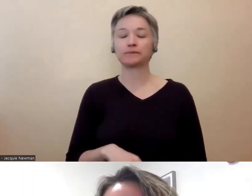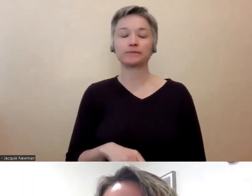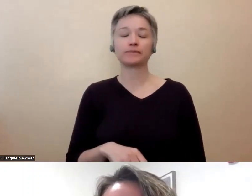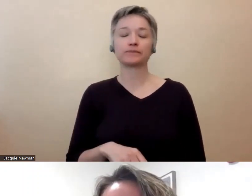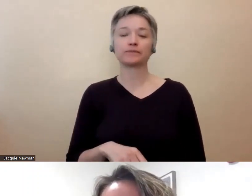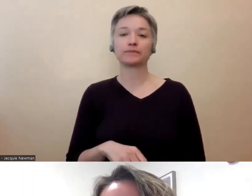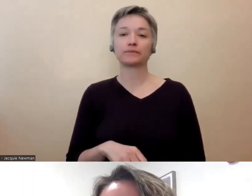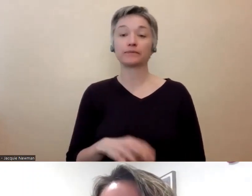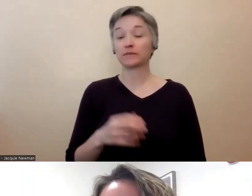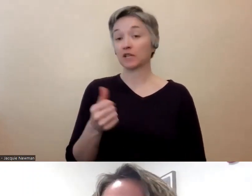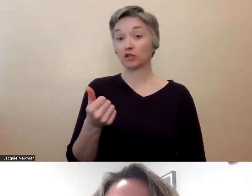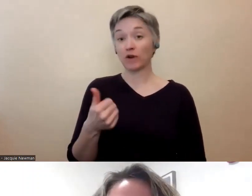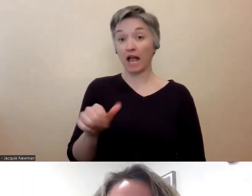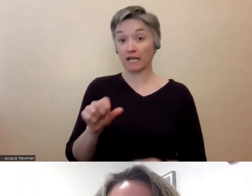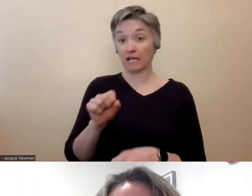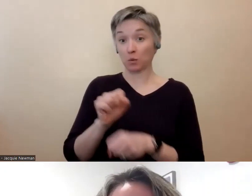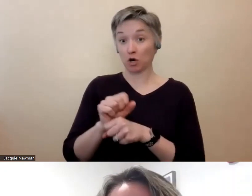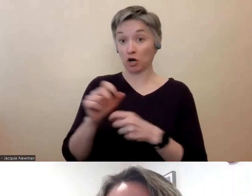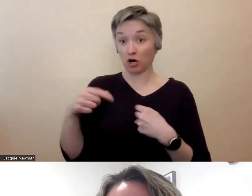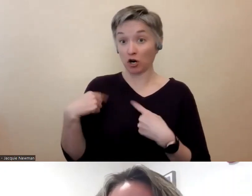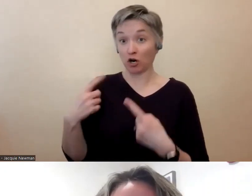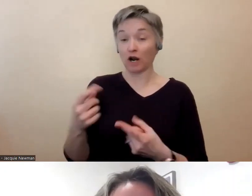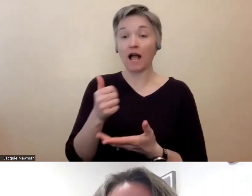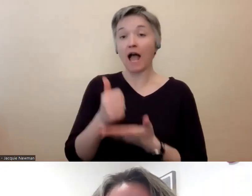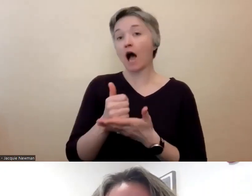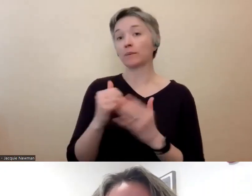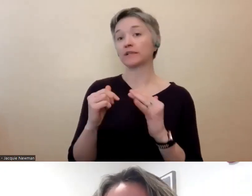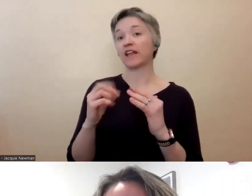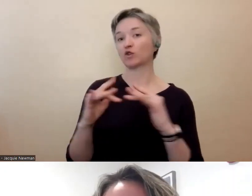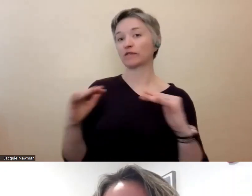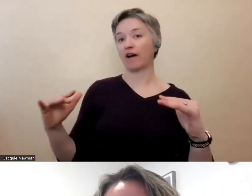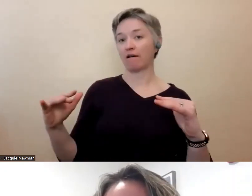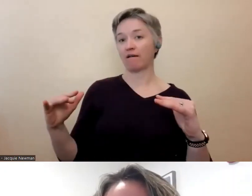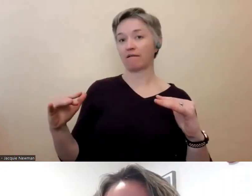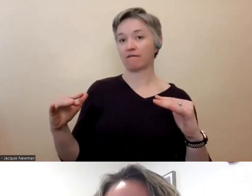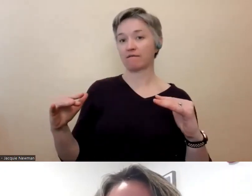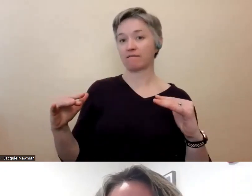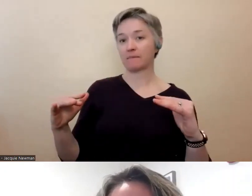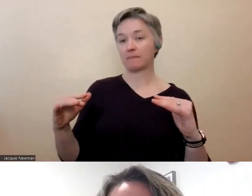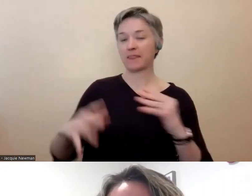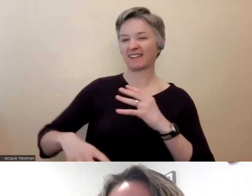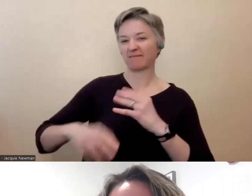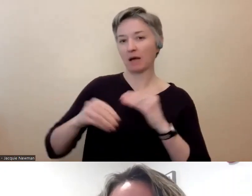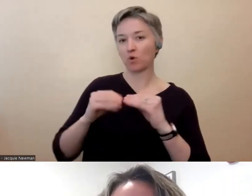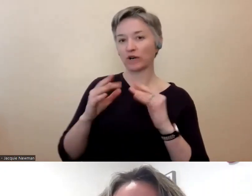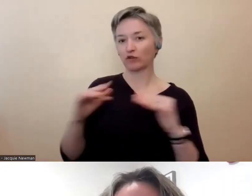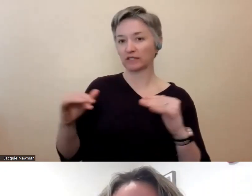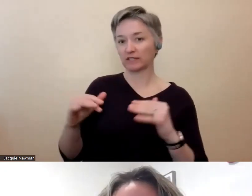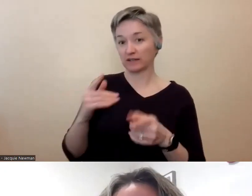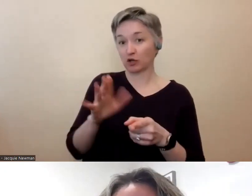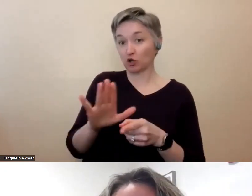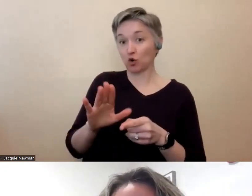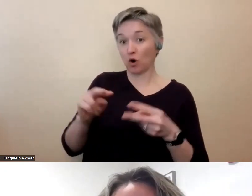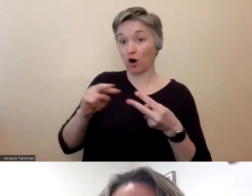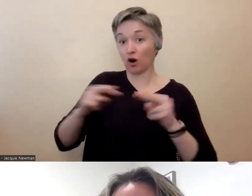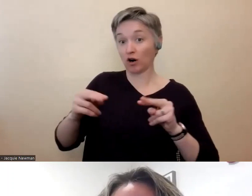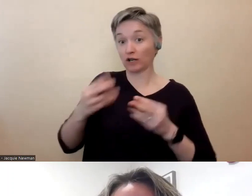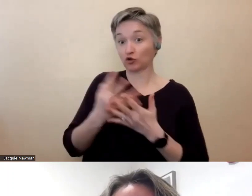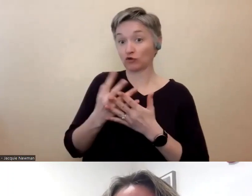there an effort being done to diversify the hereditary screening team here at